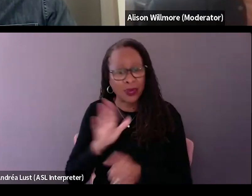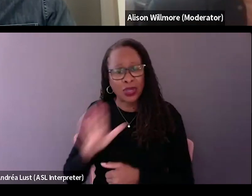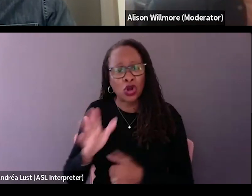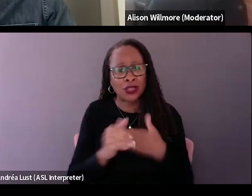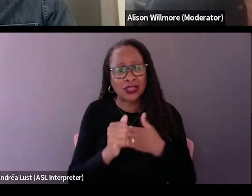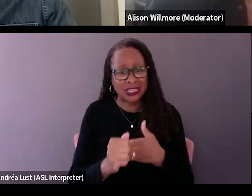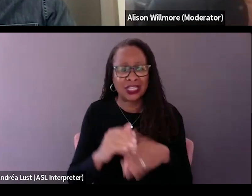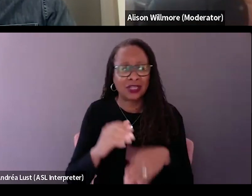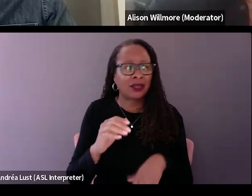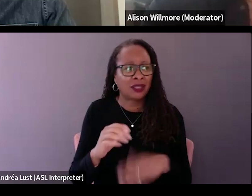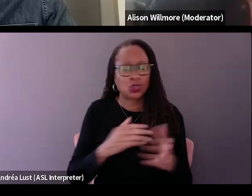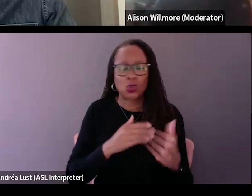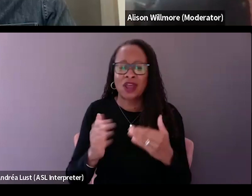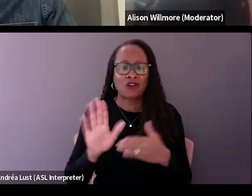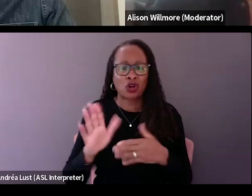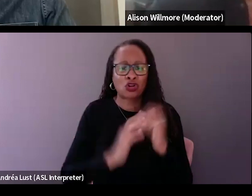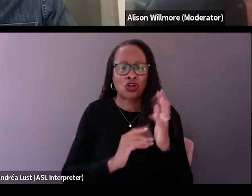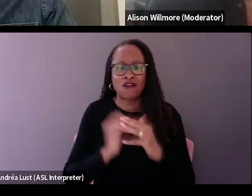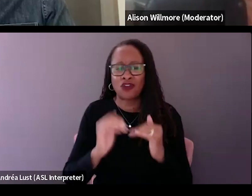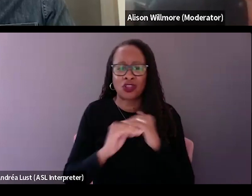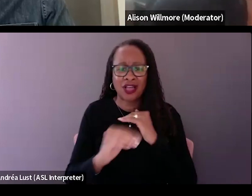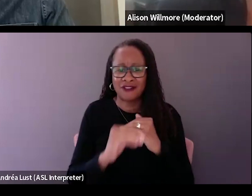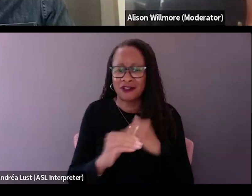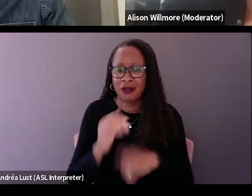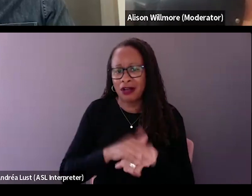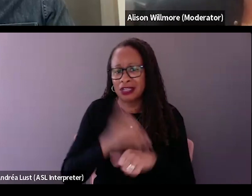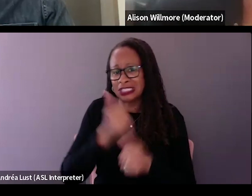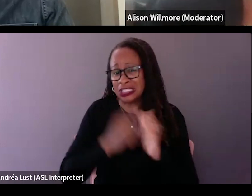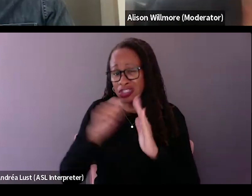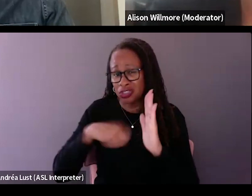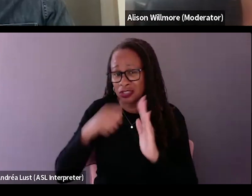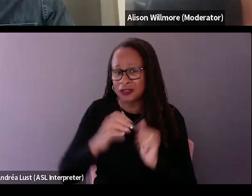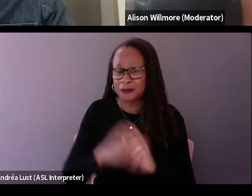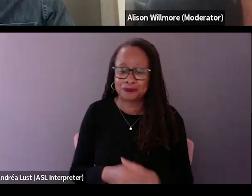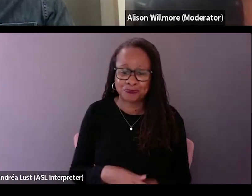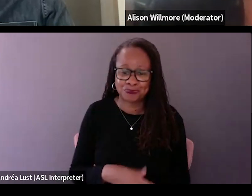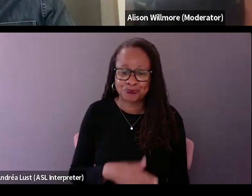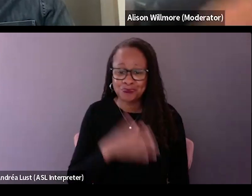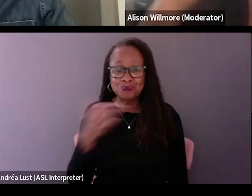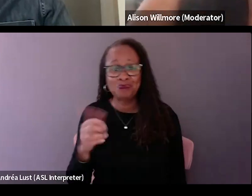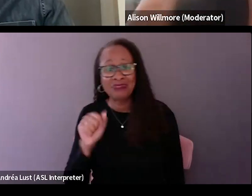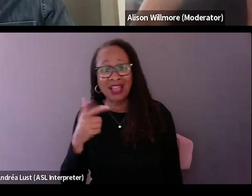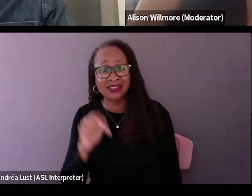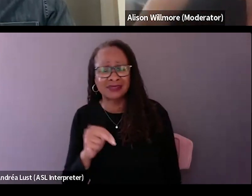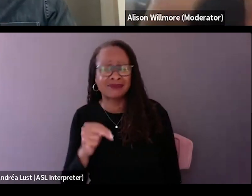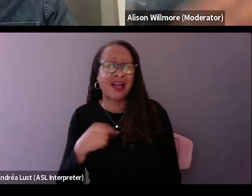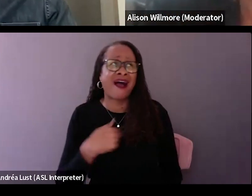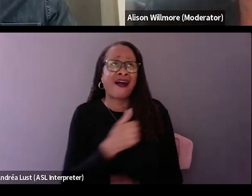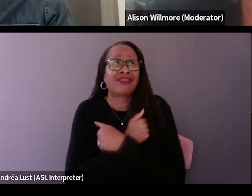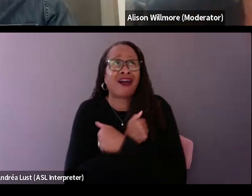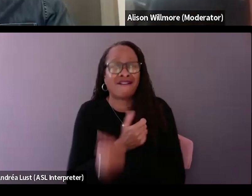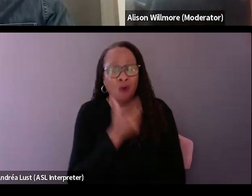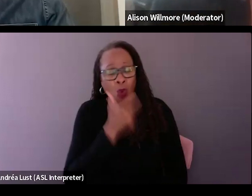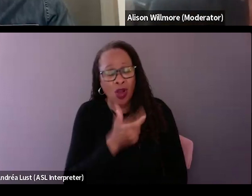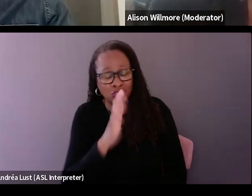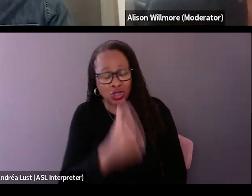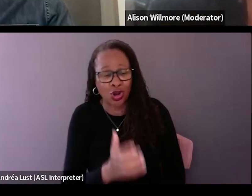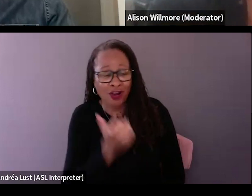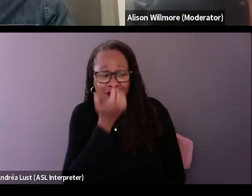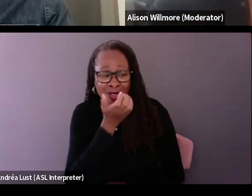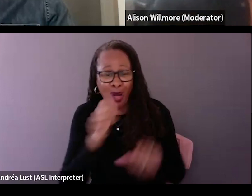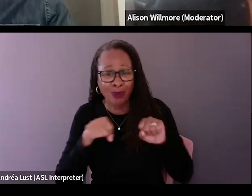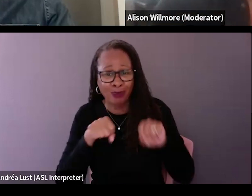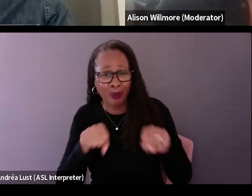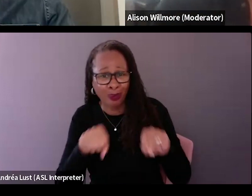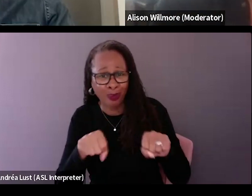the sight of her mowing the lawn. It's such a great contrast to the kind of image that was formed in my mind in